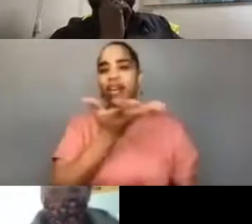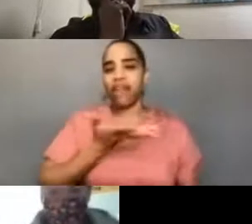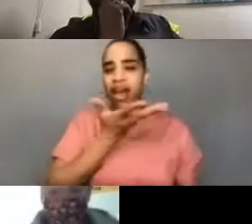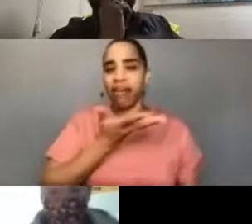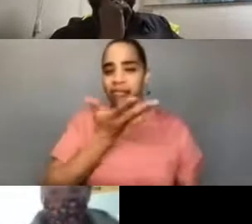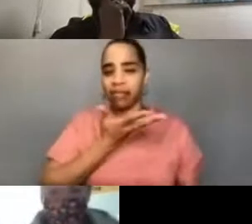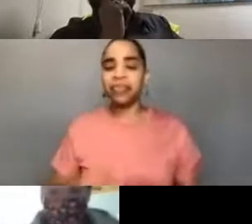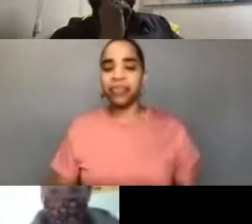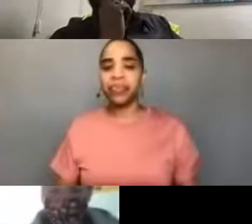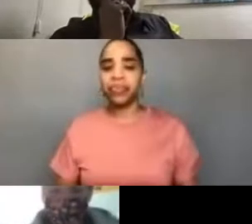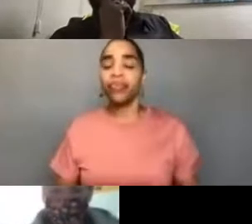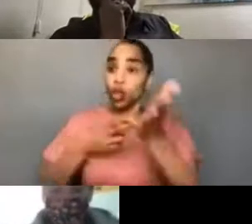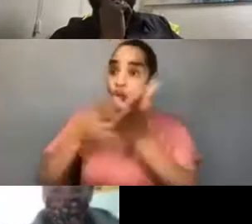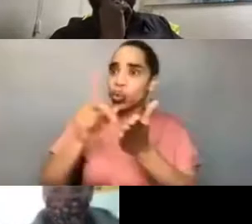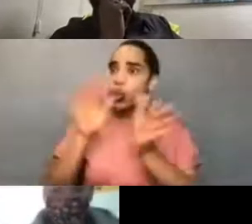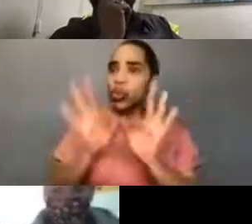Truth matters.